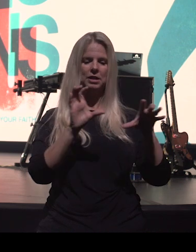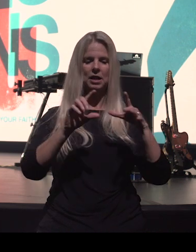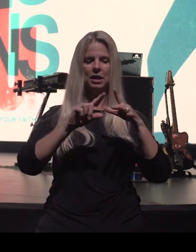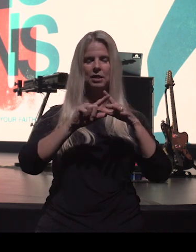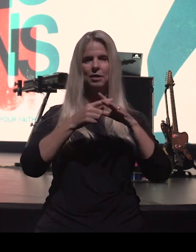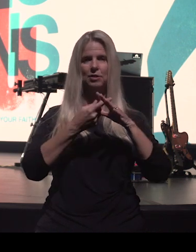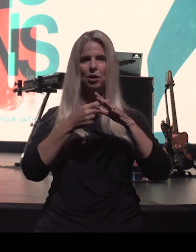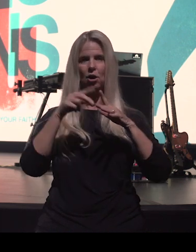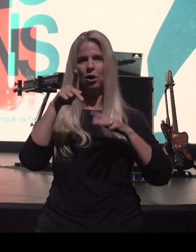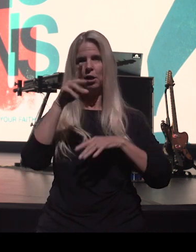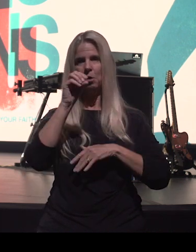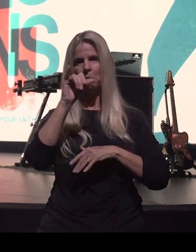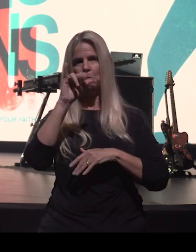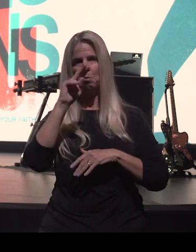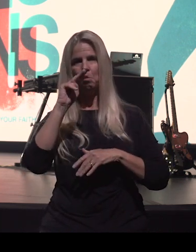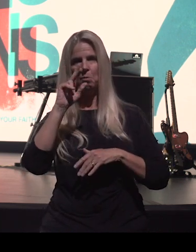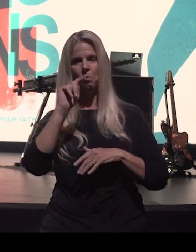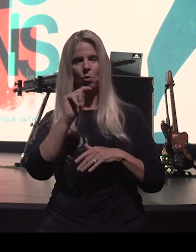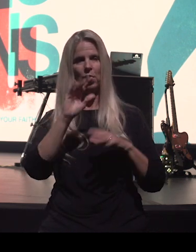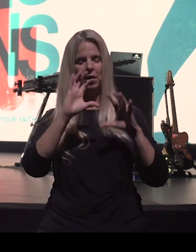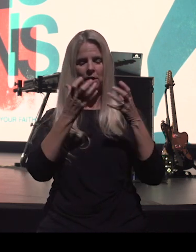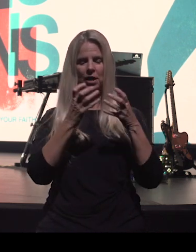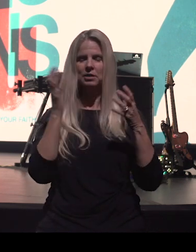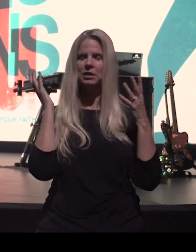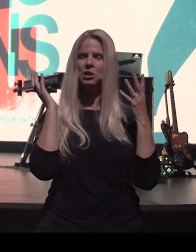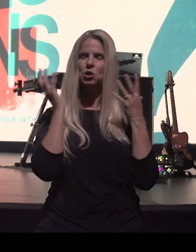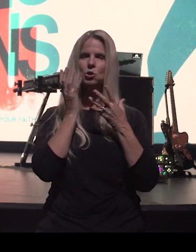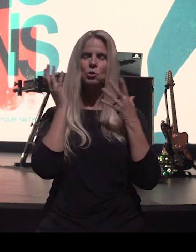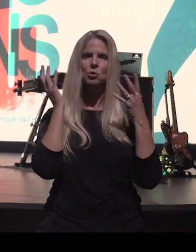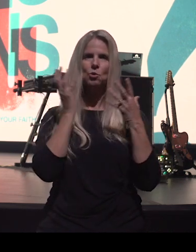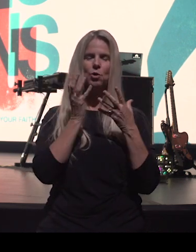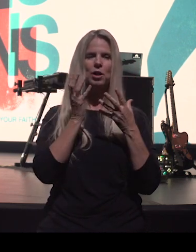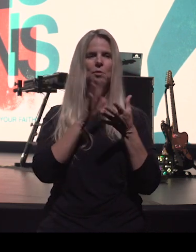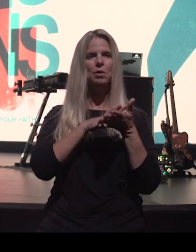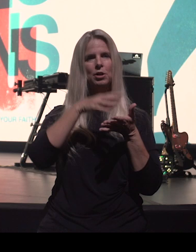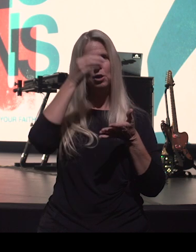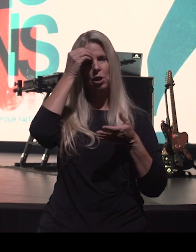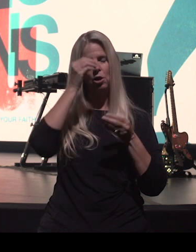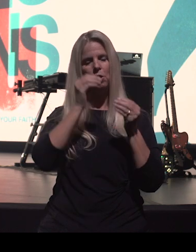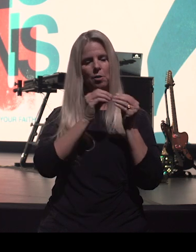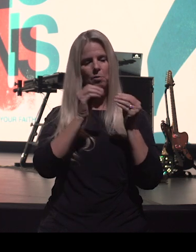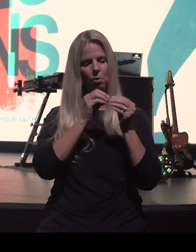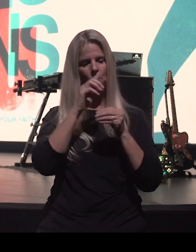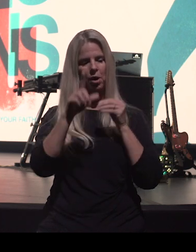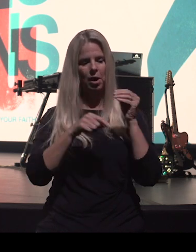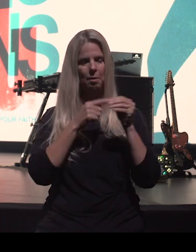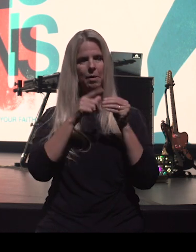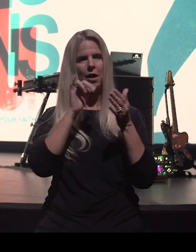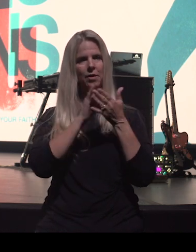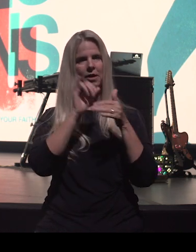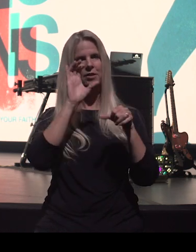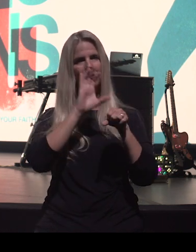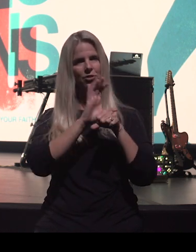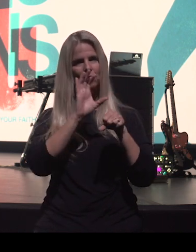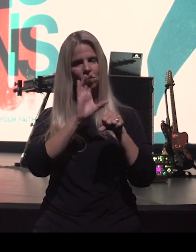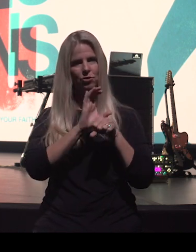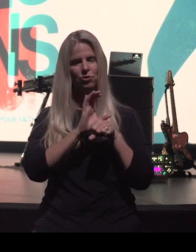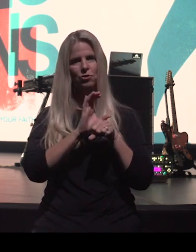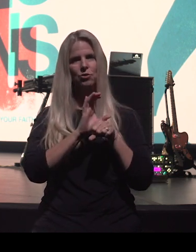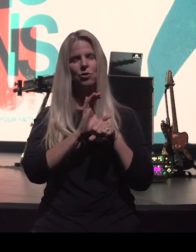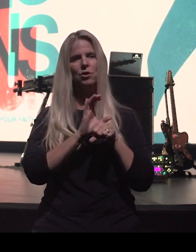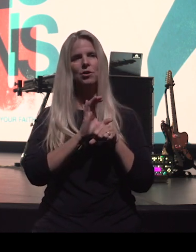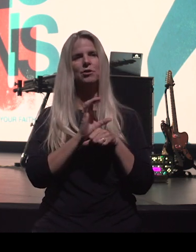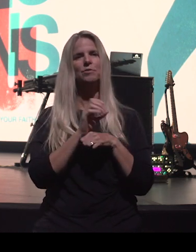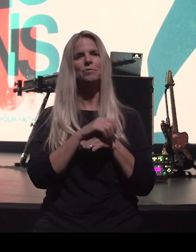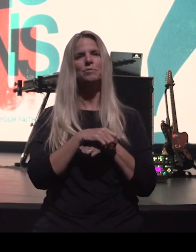an incredible opportunity to learn more about our core beliefs as a church, our strategy as a church to reach this city. And for those of you who are just kind of